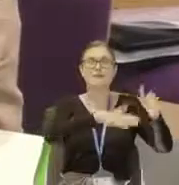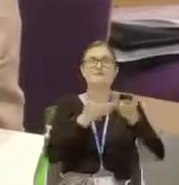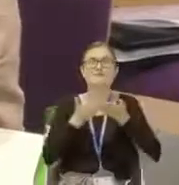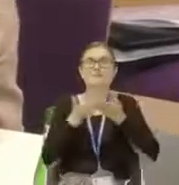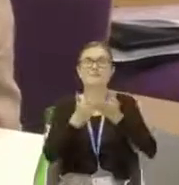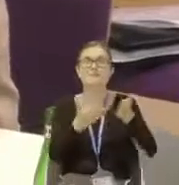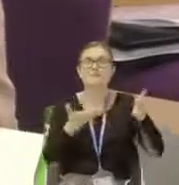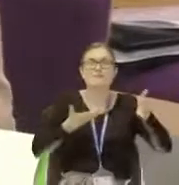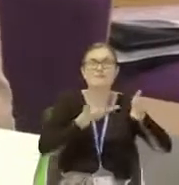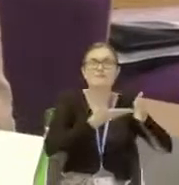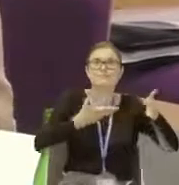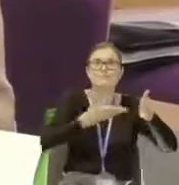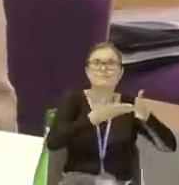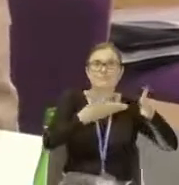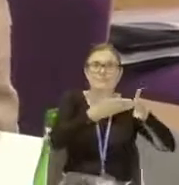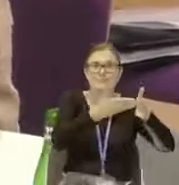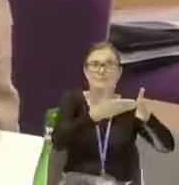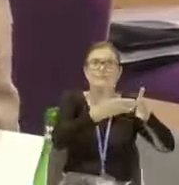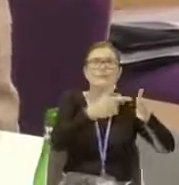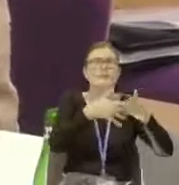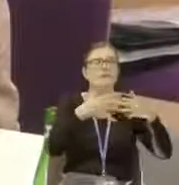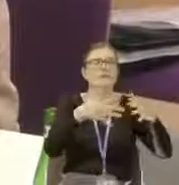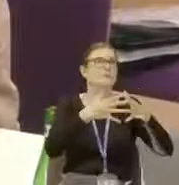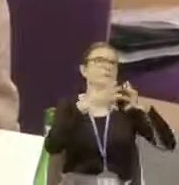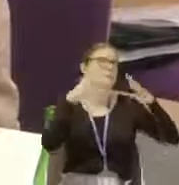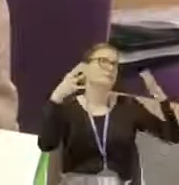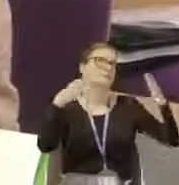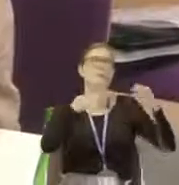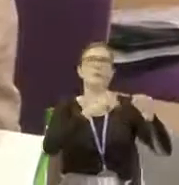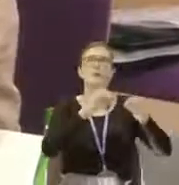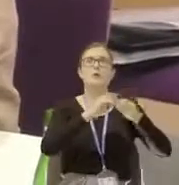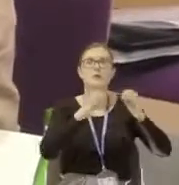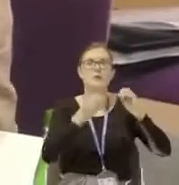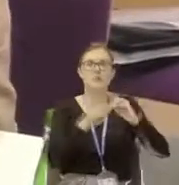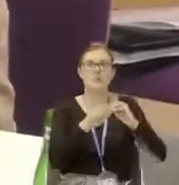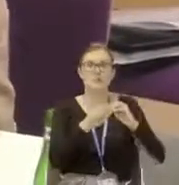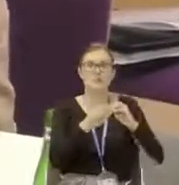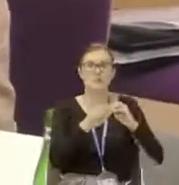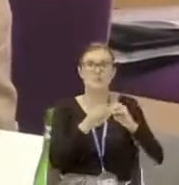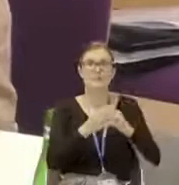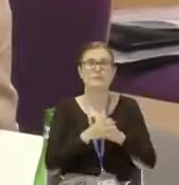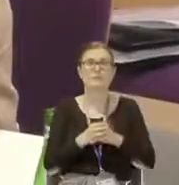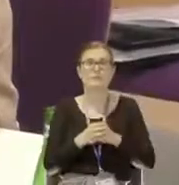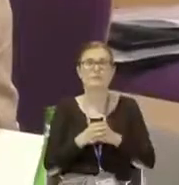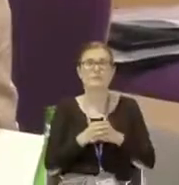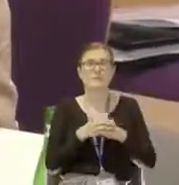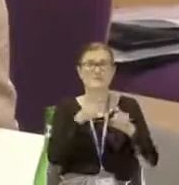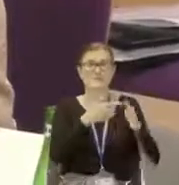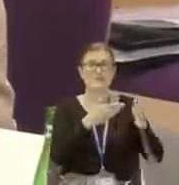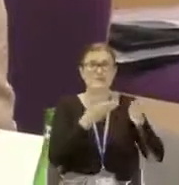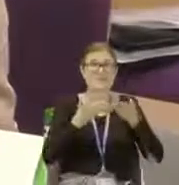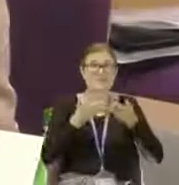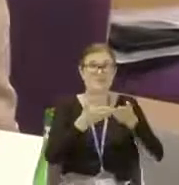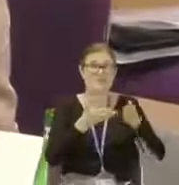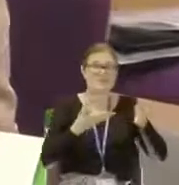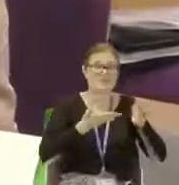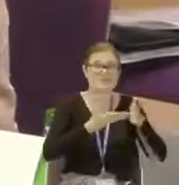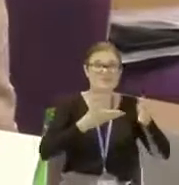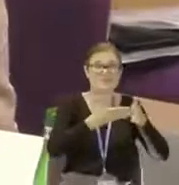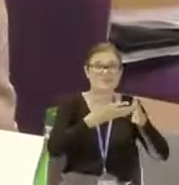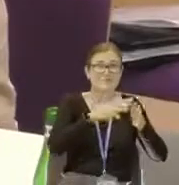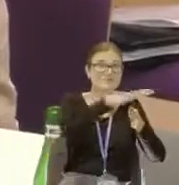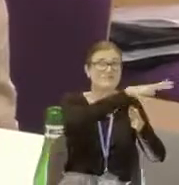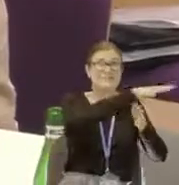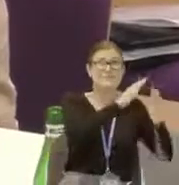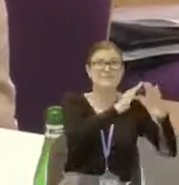from coming into the ocean. So this has to be worked on in a collaborative manner, in an integrated manner. And I have